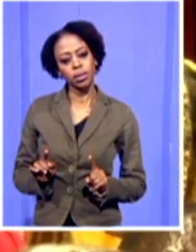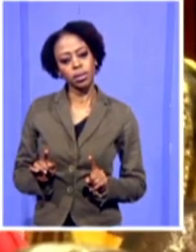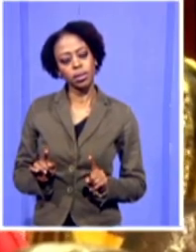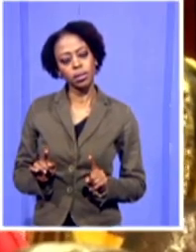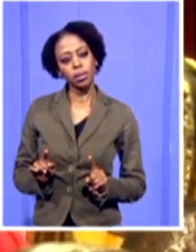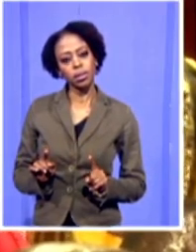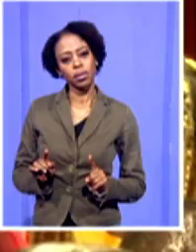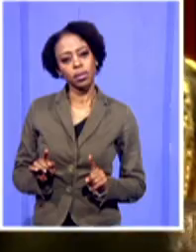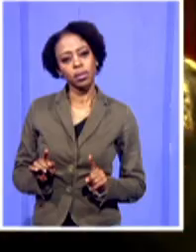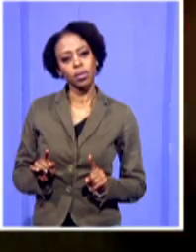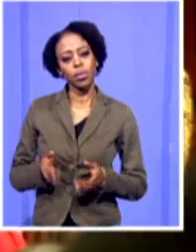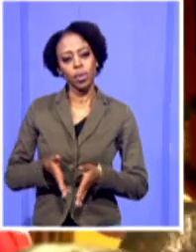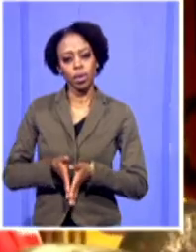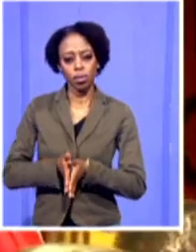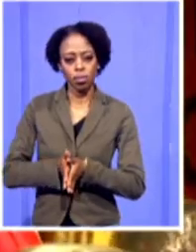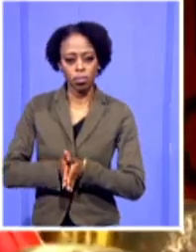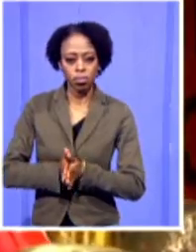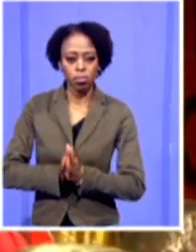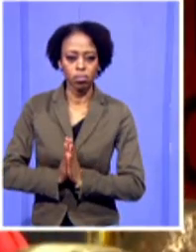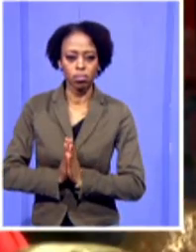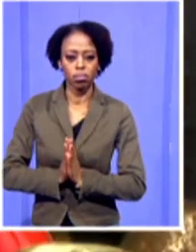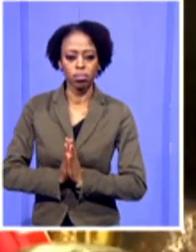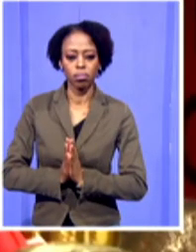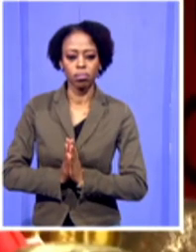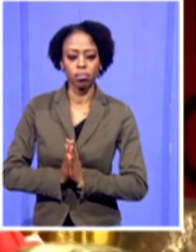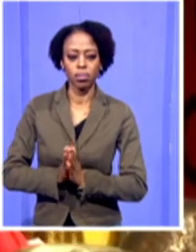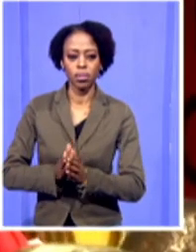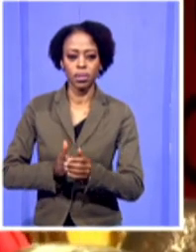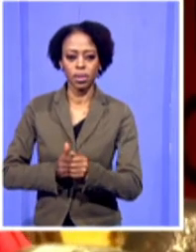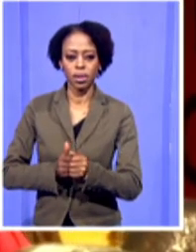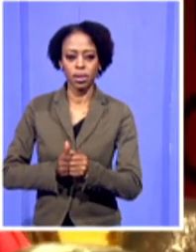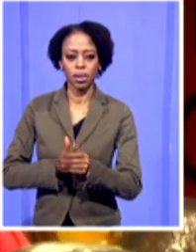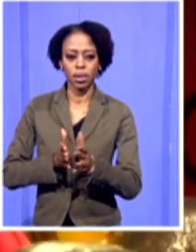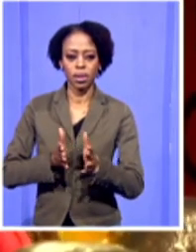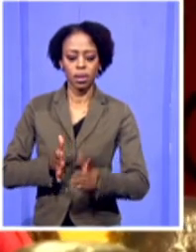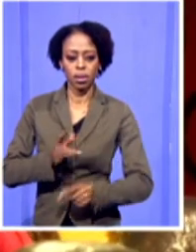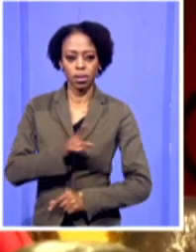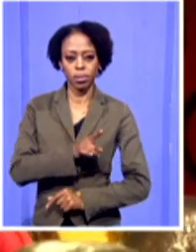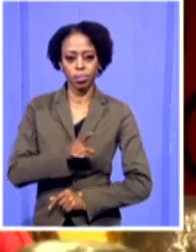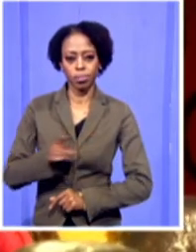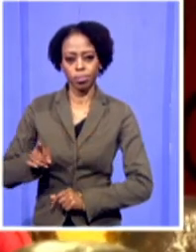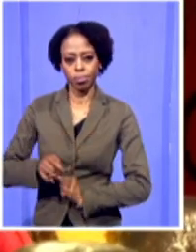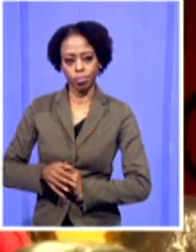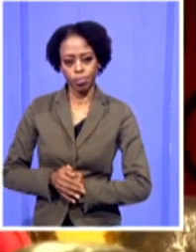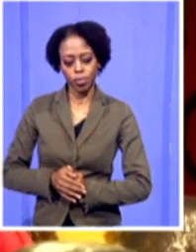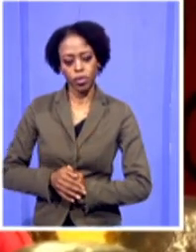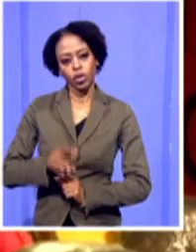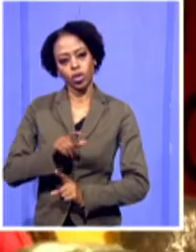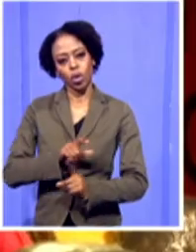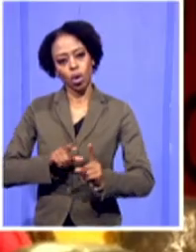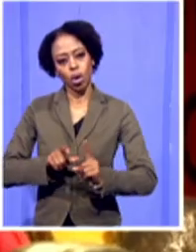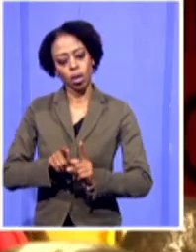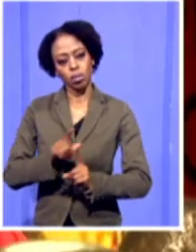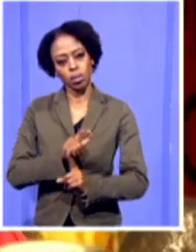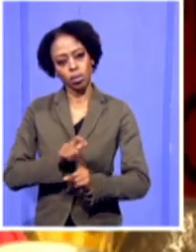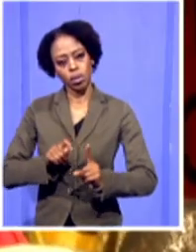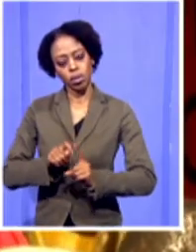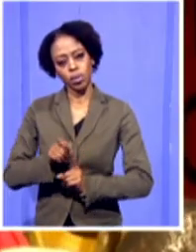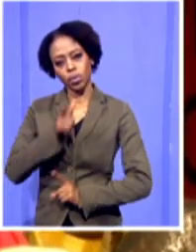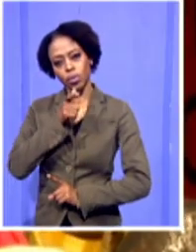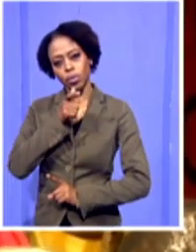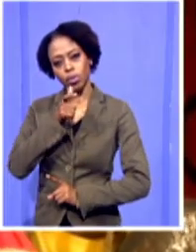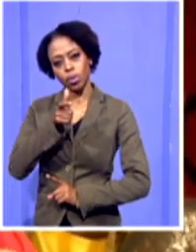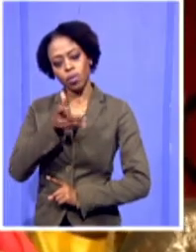we are pleading with the leadership. You spoke about the culture, the tradition,